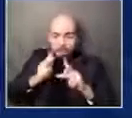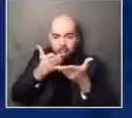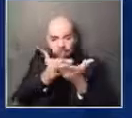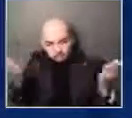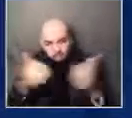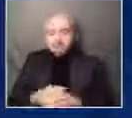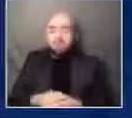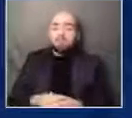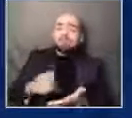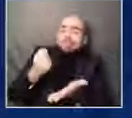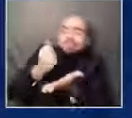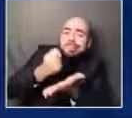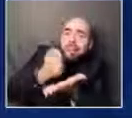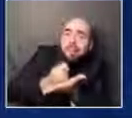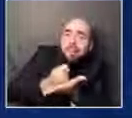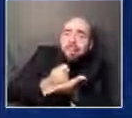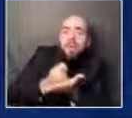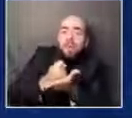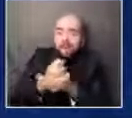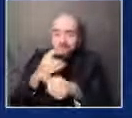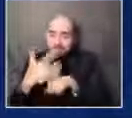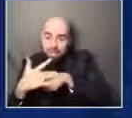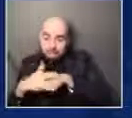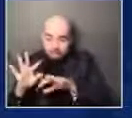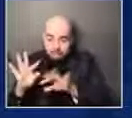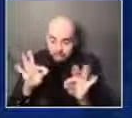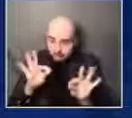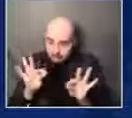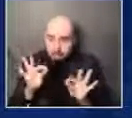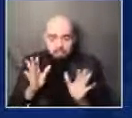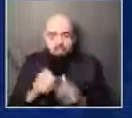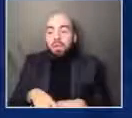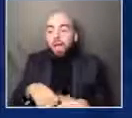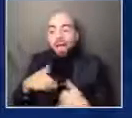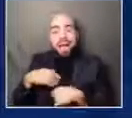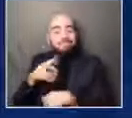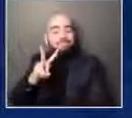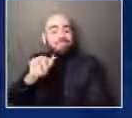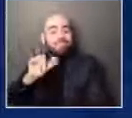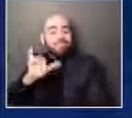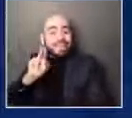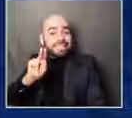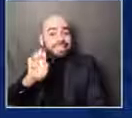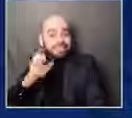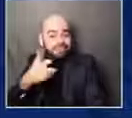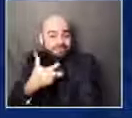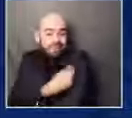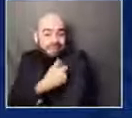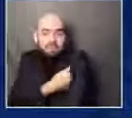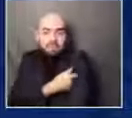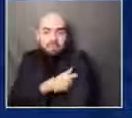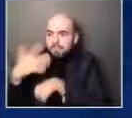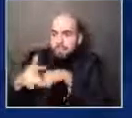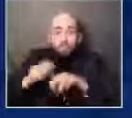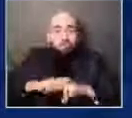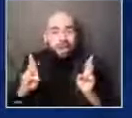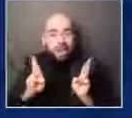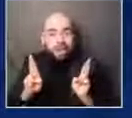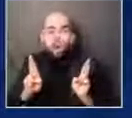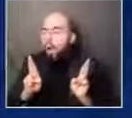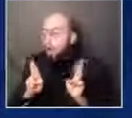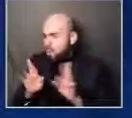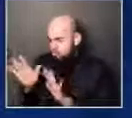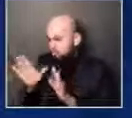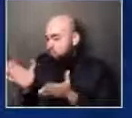therapeutics, and when it's ready, making sure an approved vaccine is distributed equitably and efficiently and free for